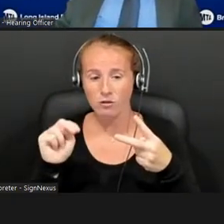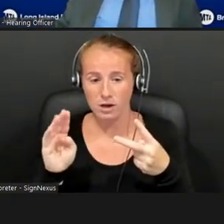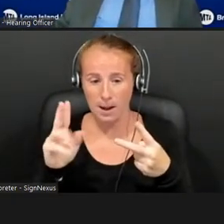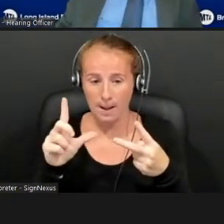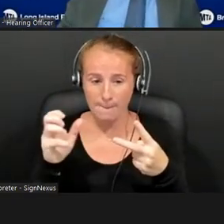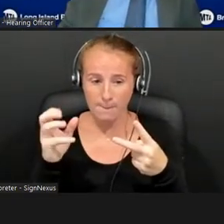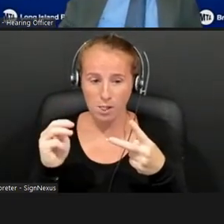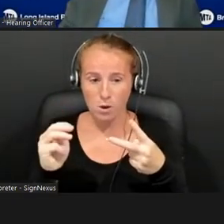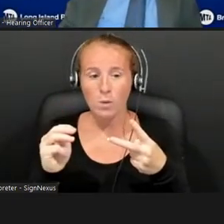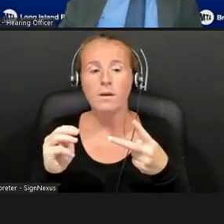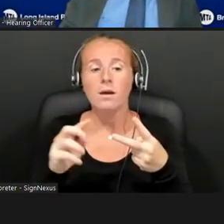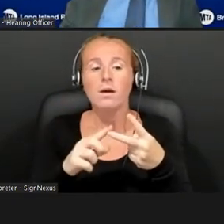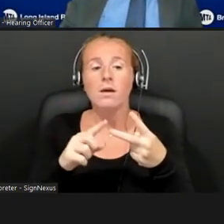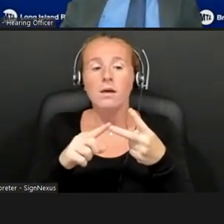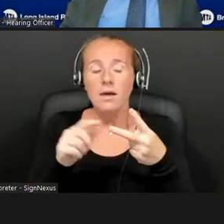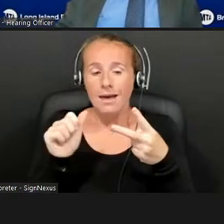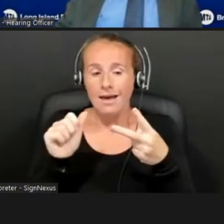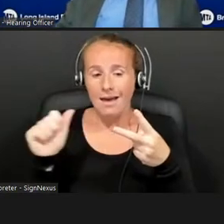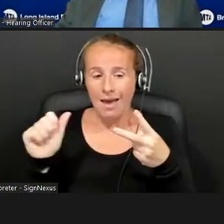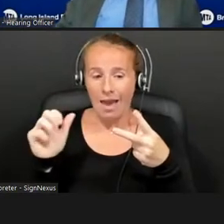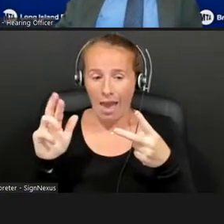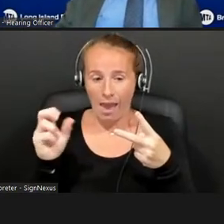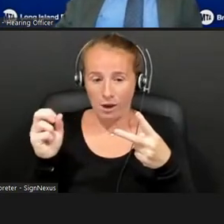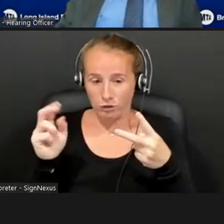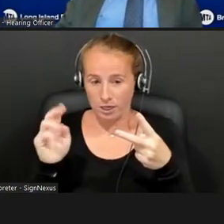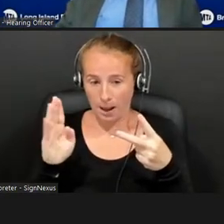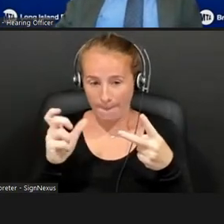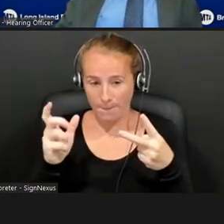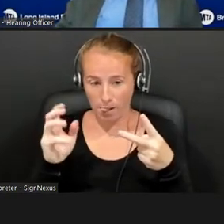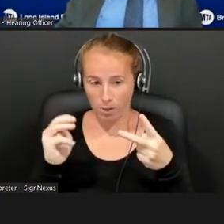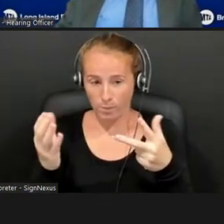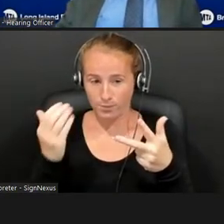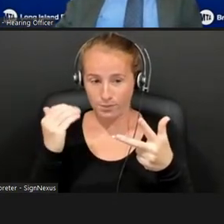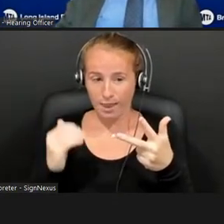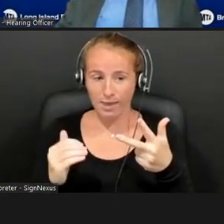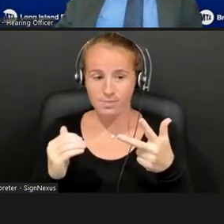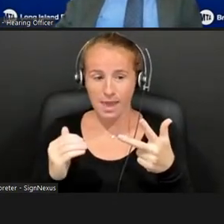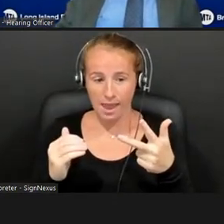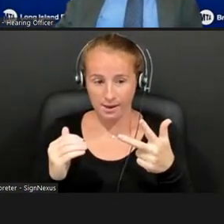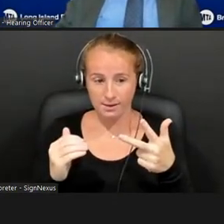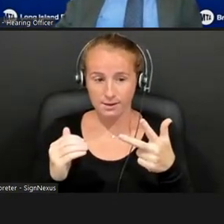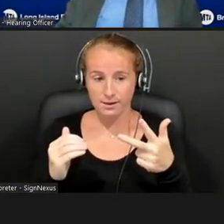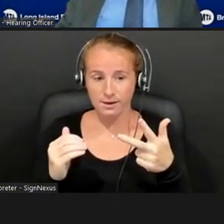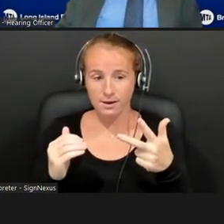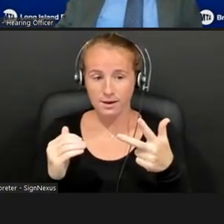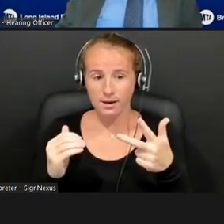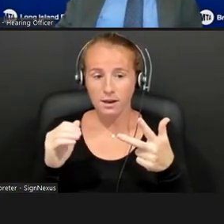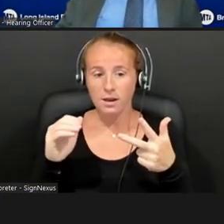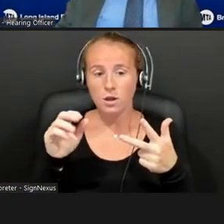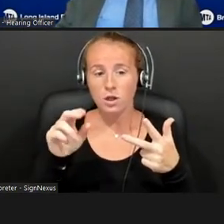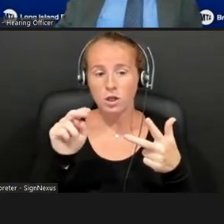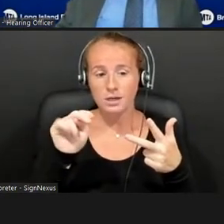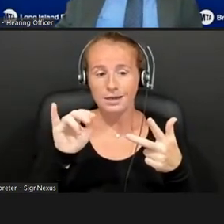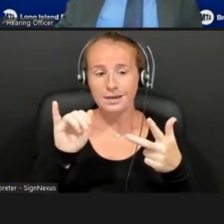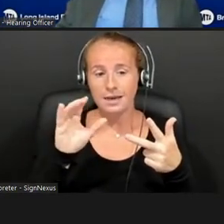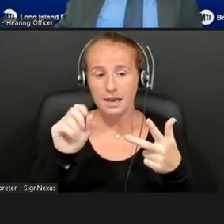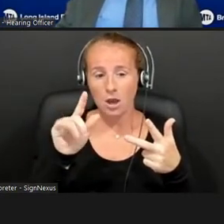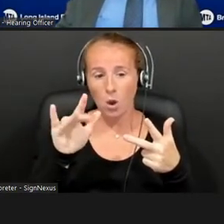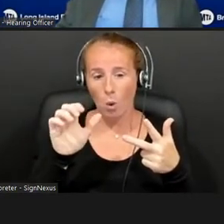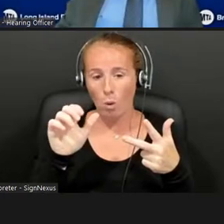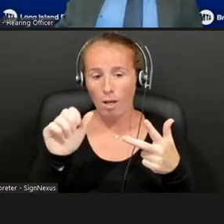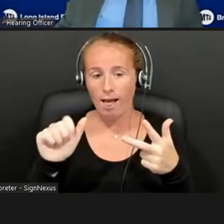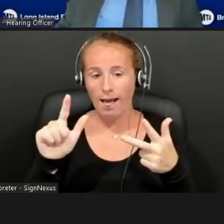is Aaron Bloom followed by our 265th speaker on the list Nicole albergo